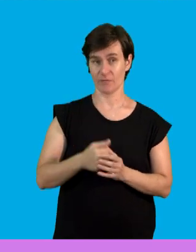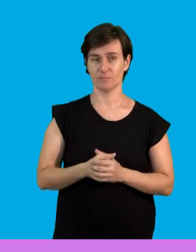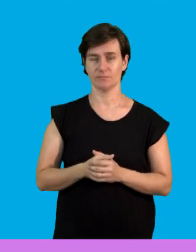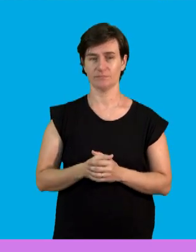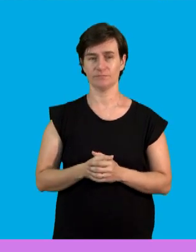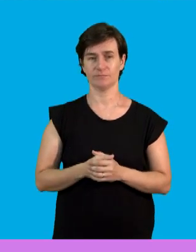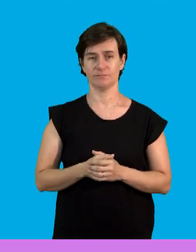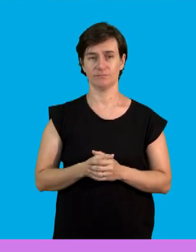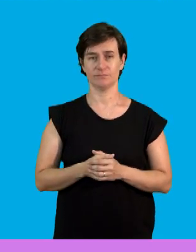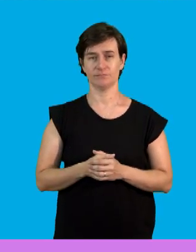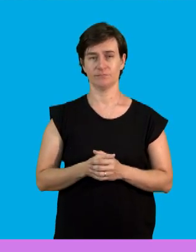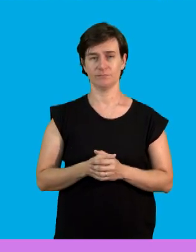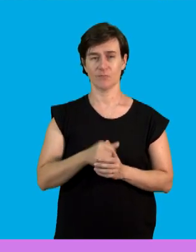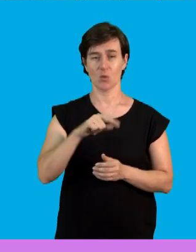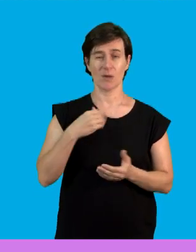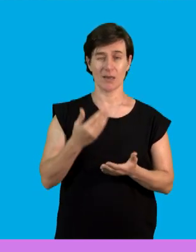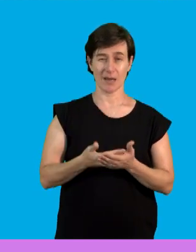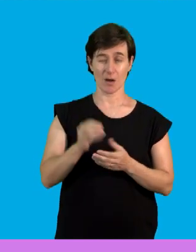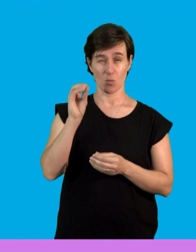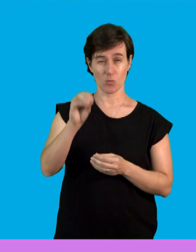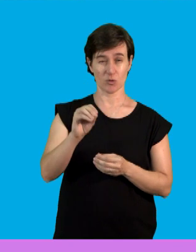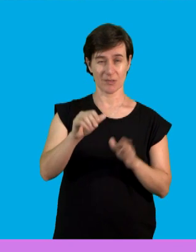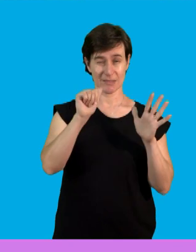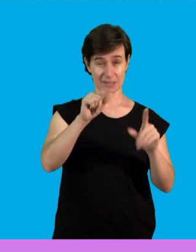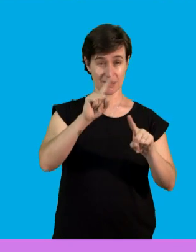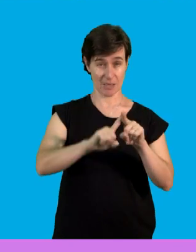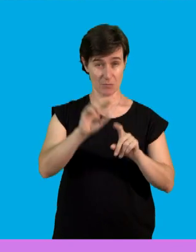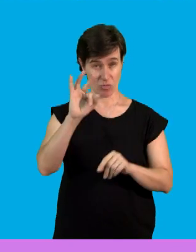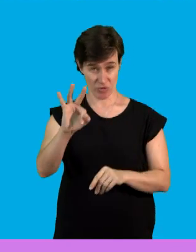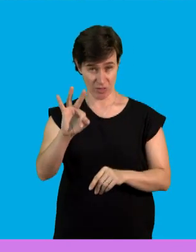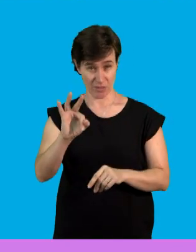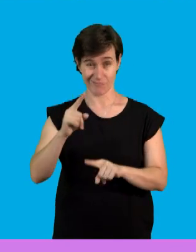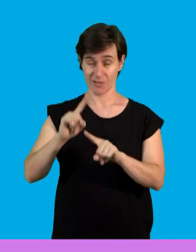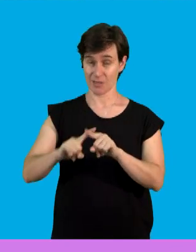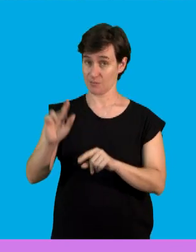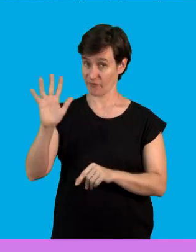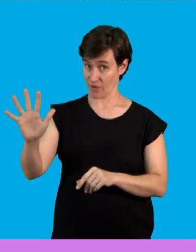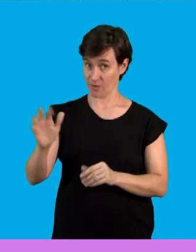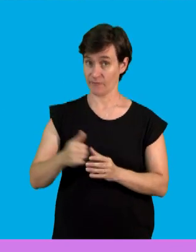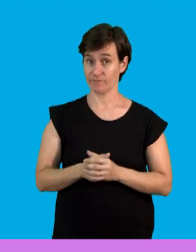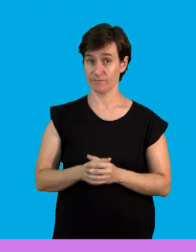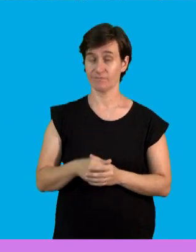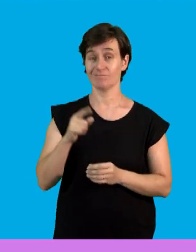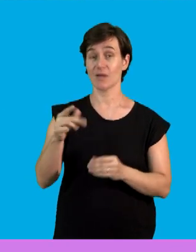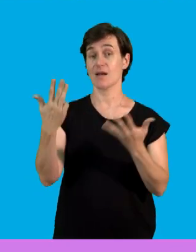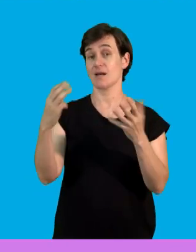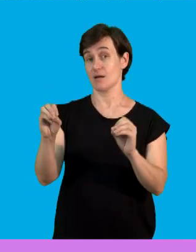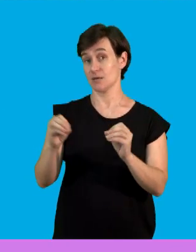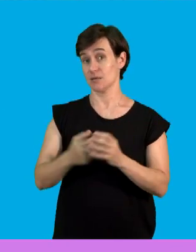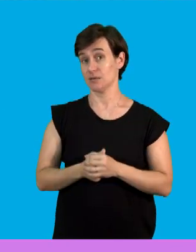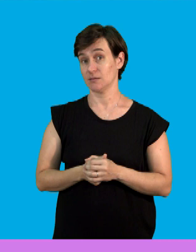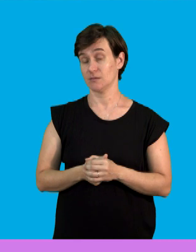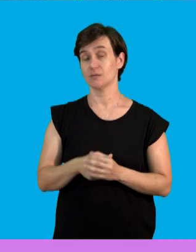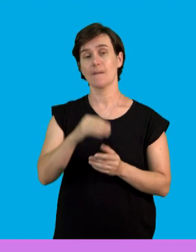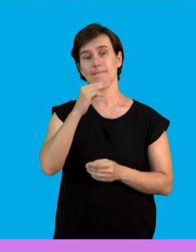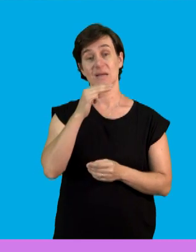which is 5. So we can pack 6 times 3 times